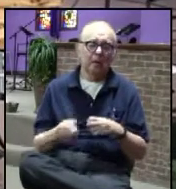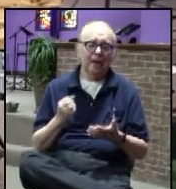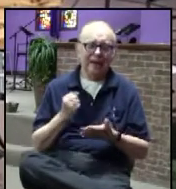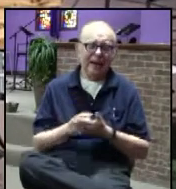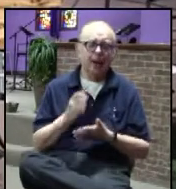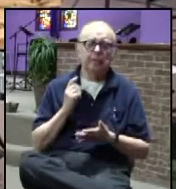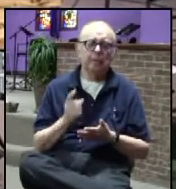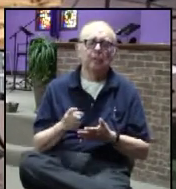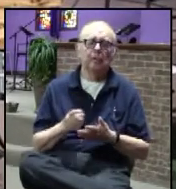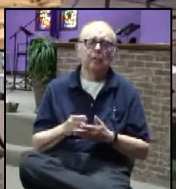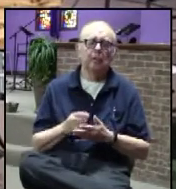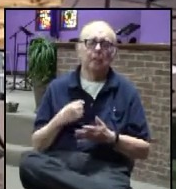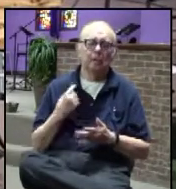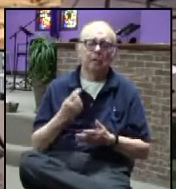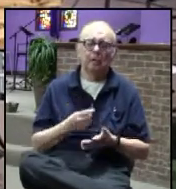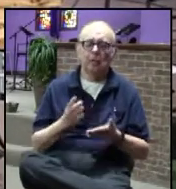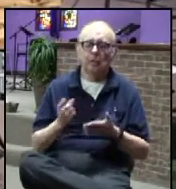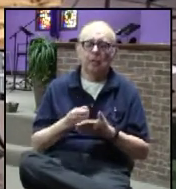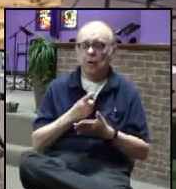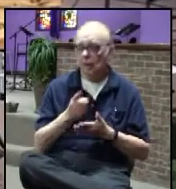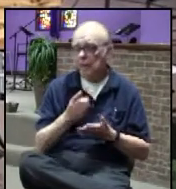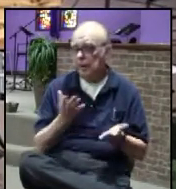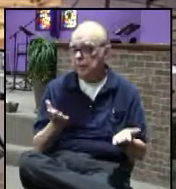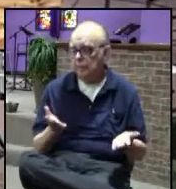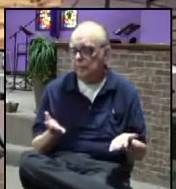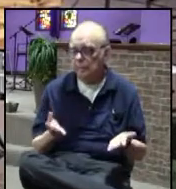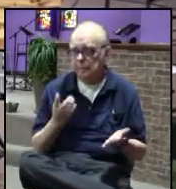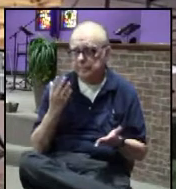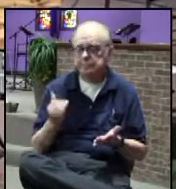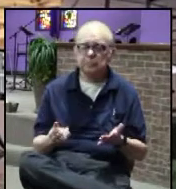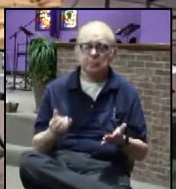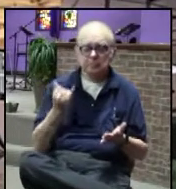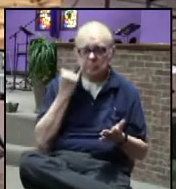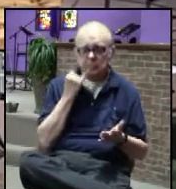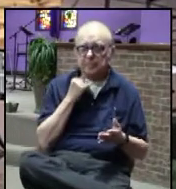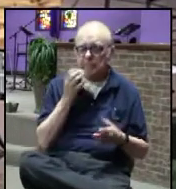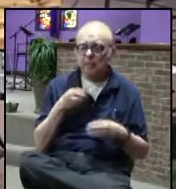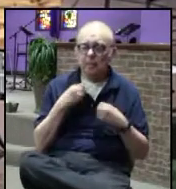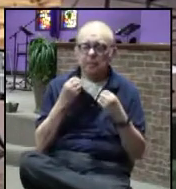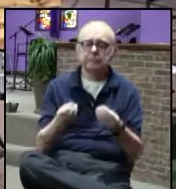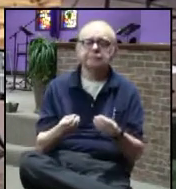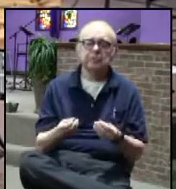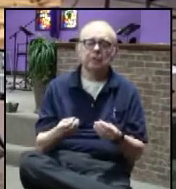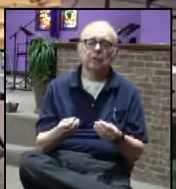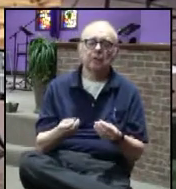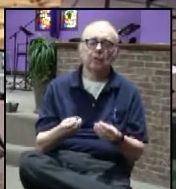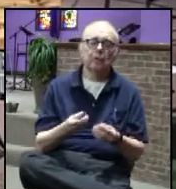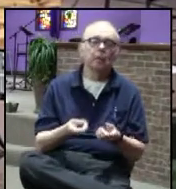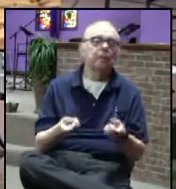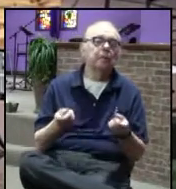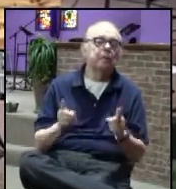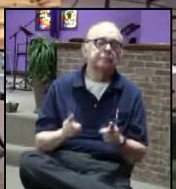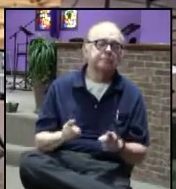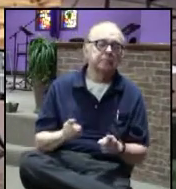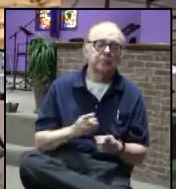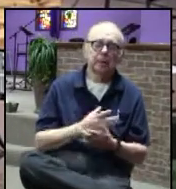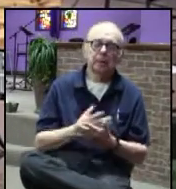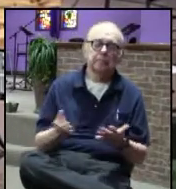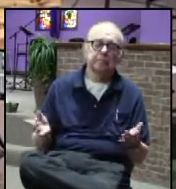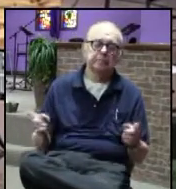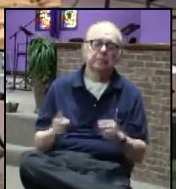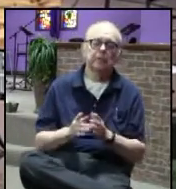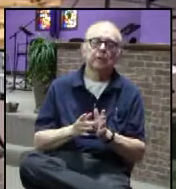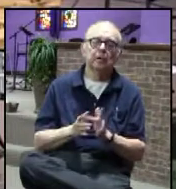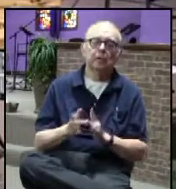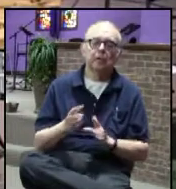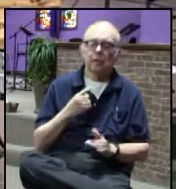you. We offer that to you. Because if we don't offer that to you, here's what's going to happen. Same thing that happened to Jesus.